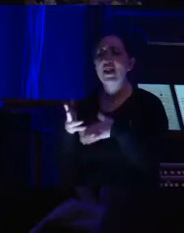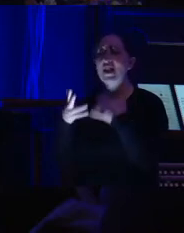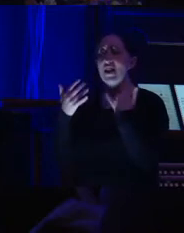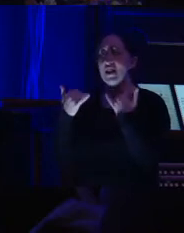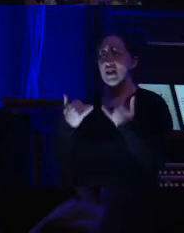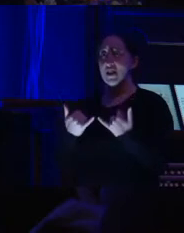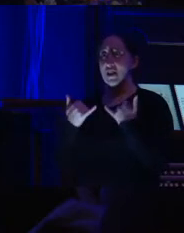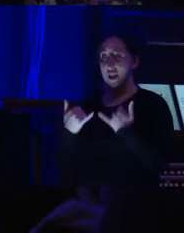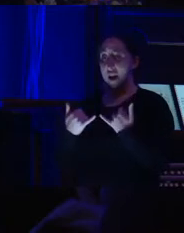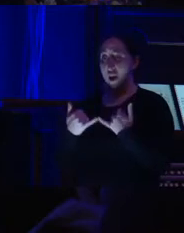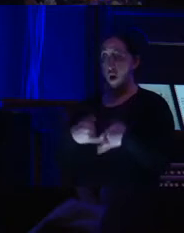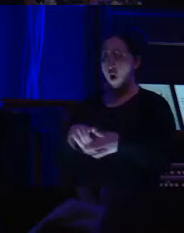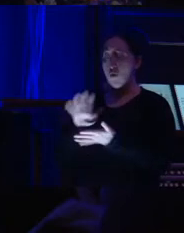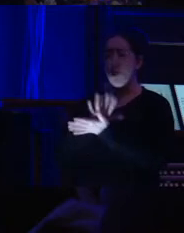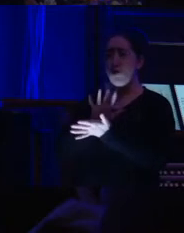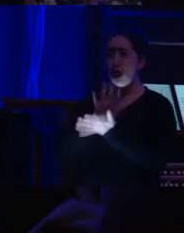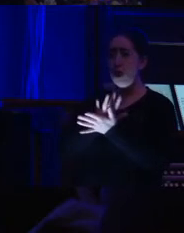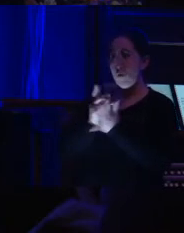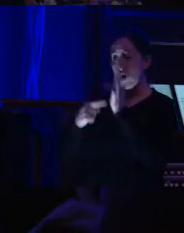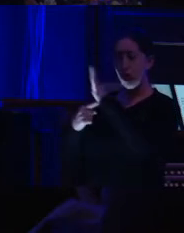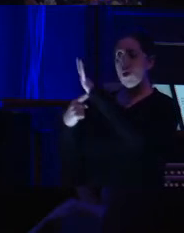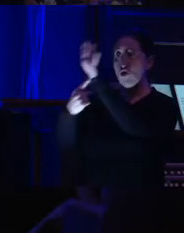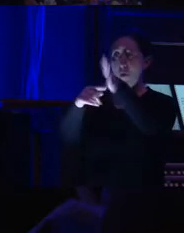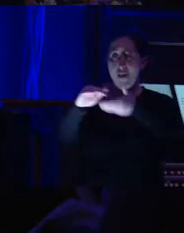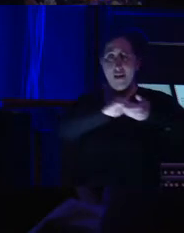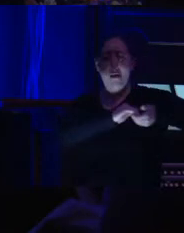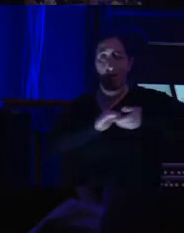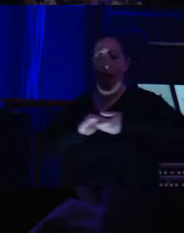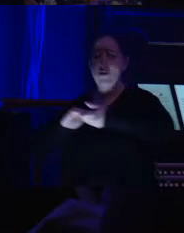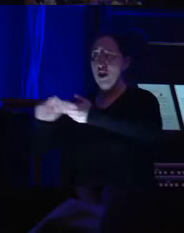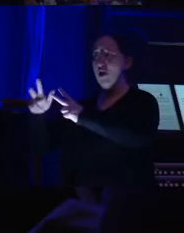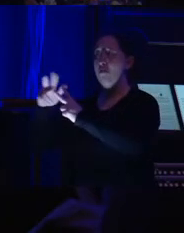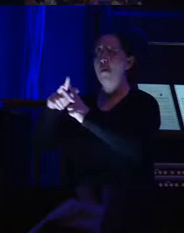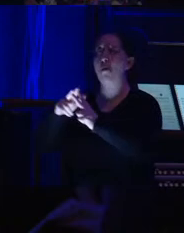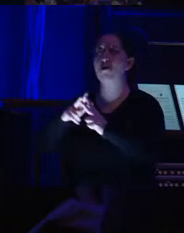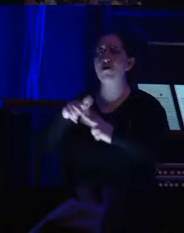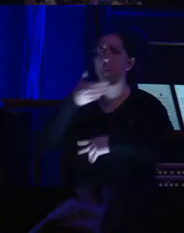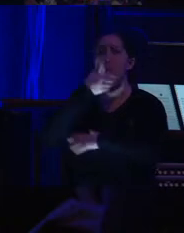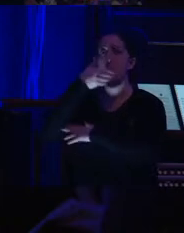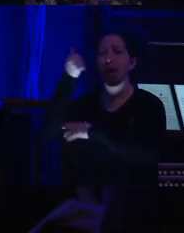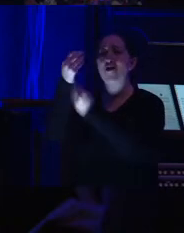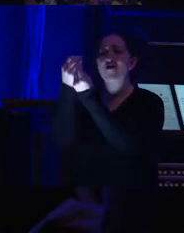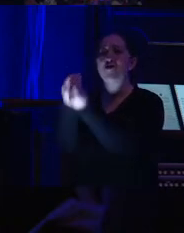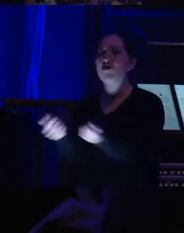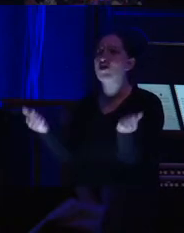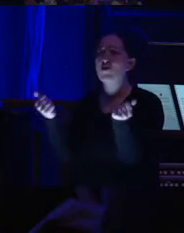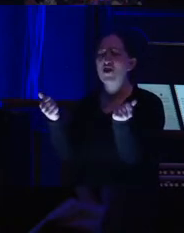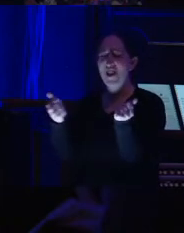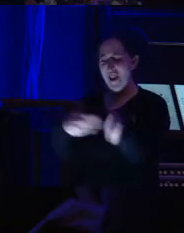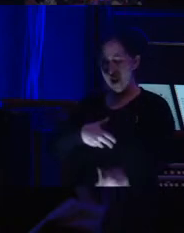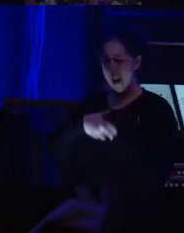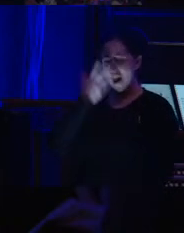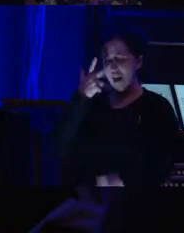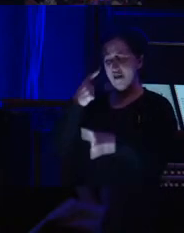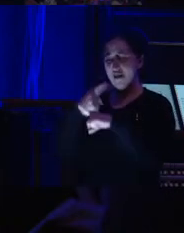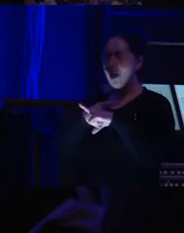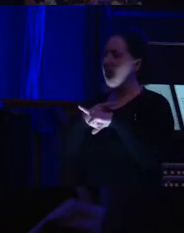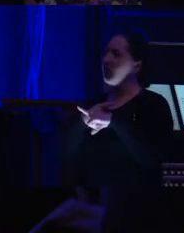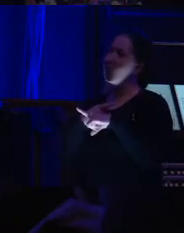are showing that collaboration and partnership are a better solution than anger and conflict.